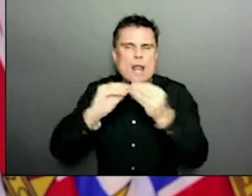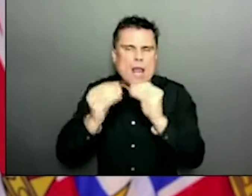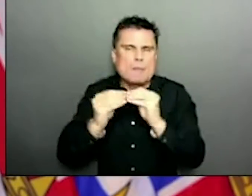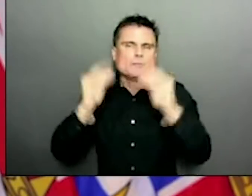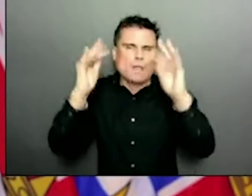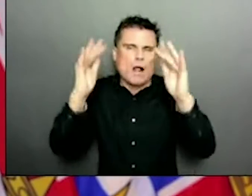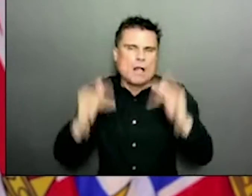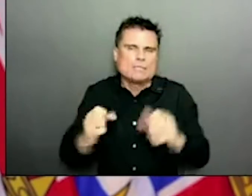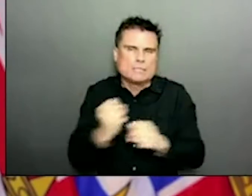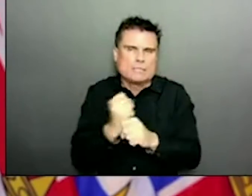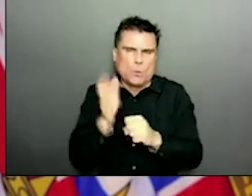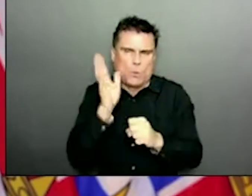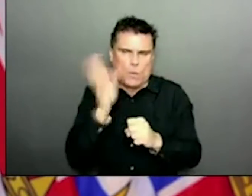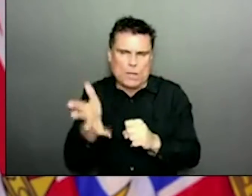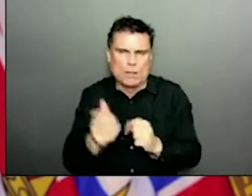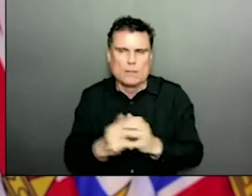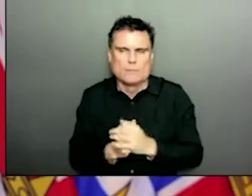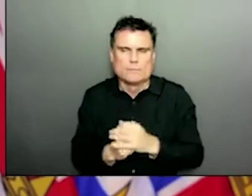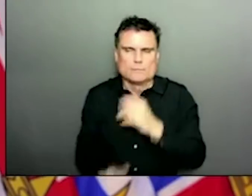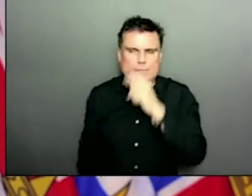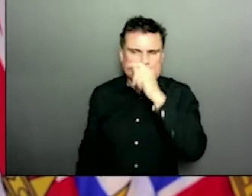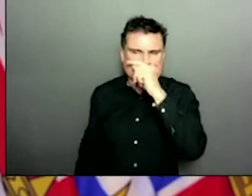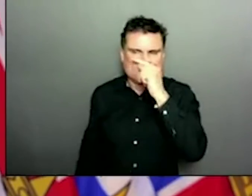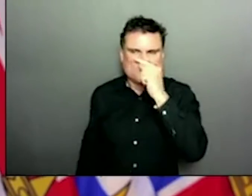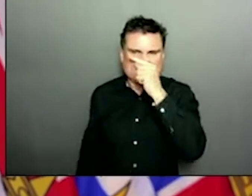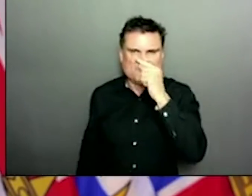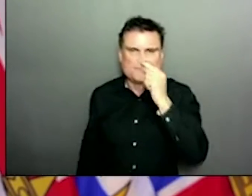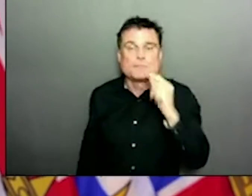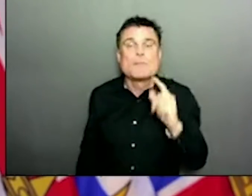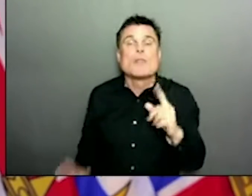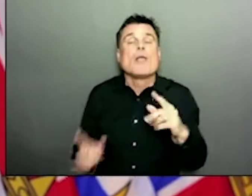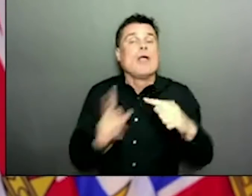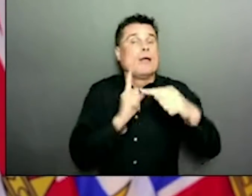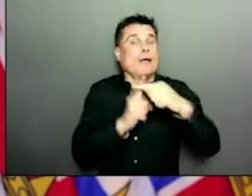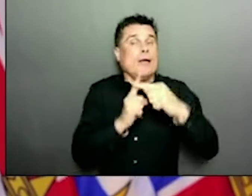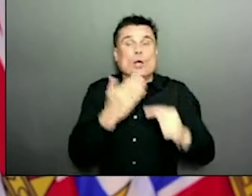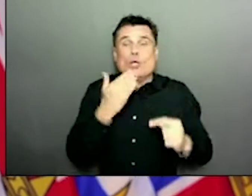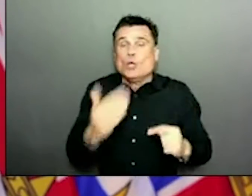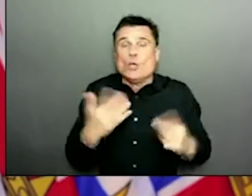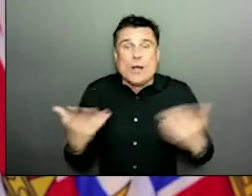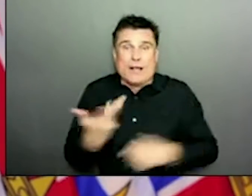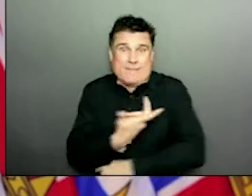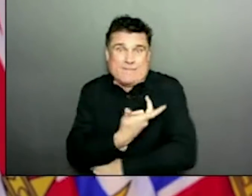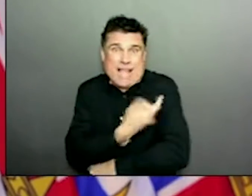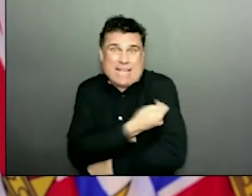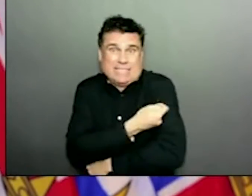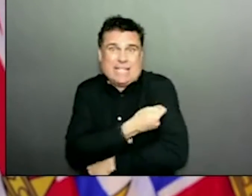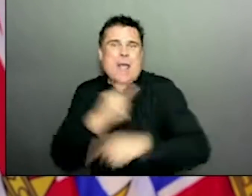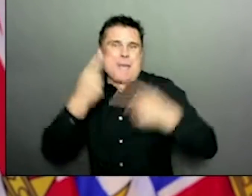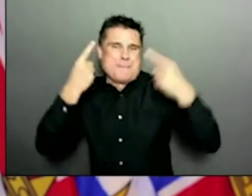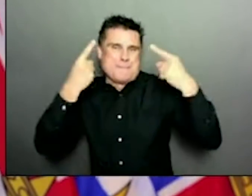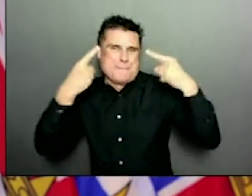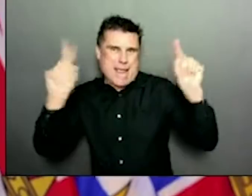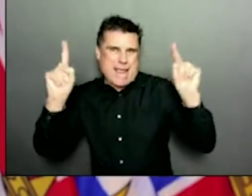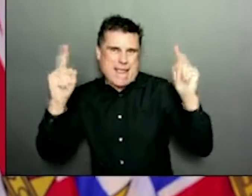we know that vaccine has arrived here in British Columbia, and in the last day, up until yesterday,